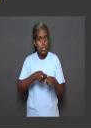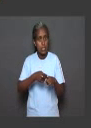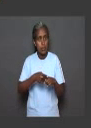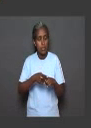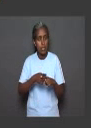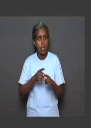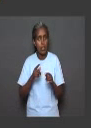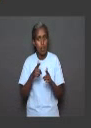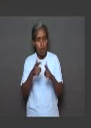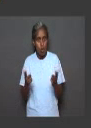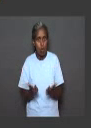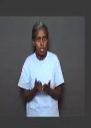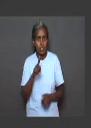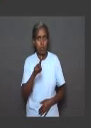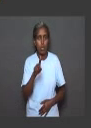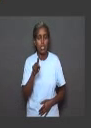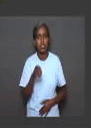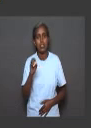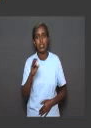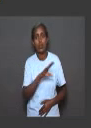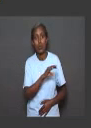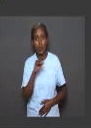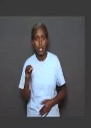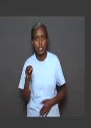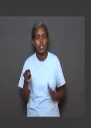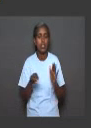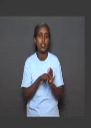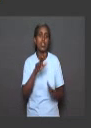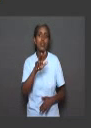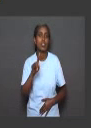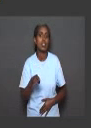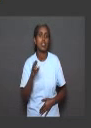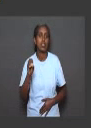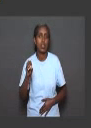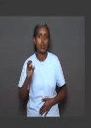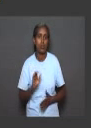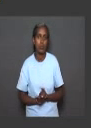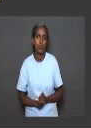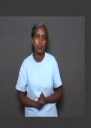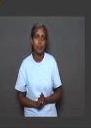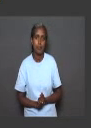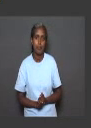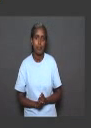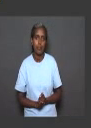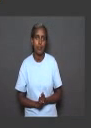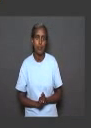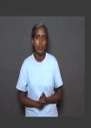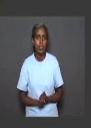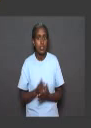The x-intercepts are located at 1, 0 and negative 3,